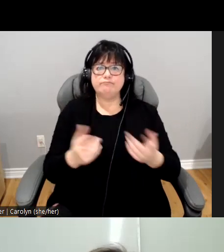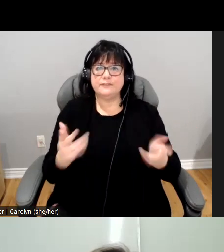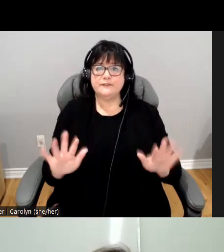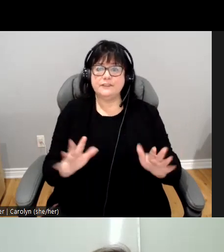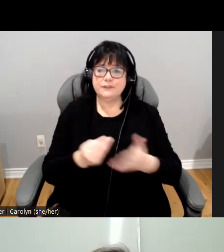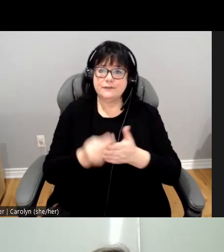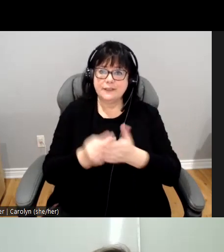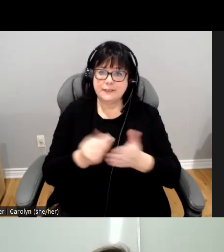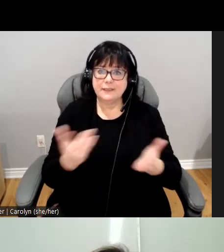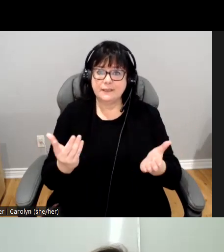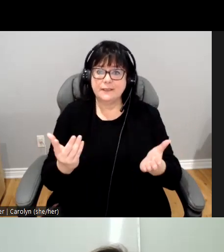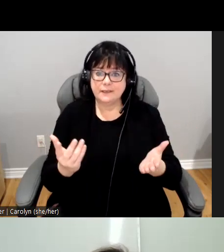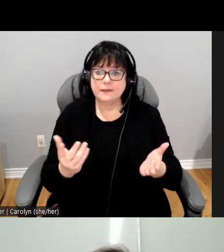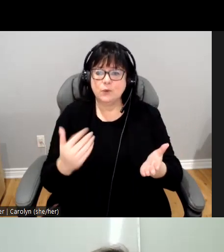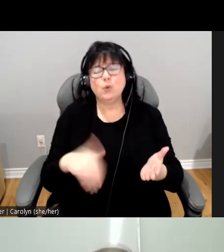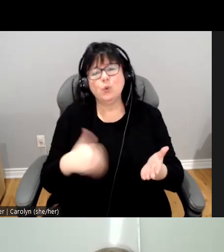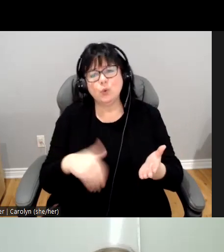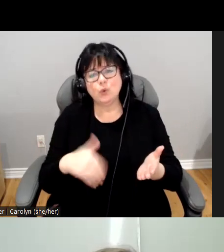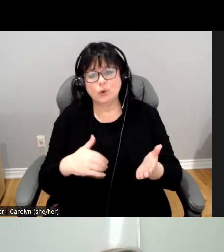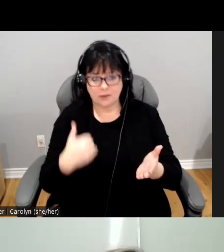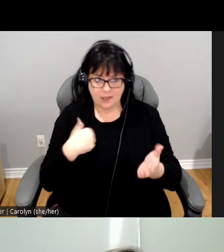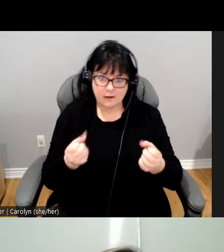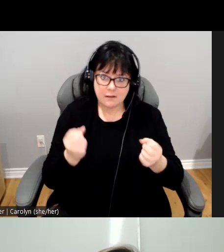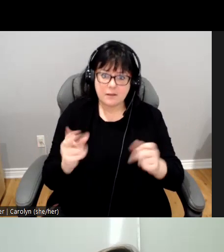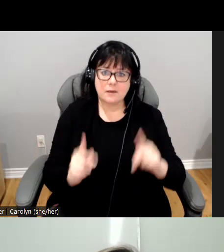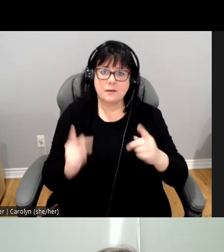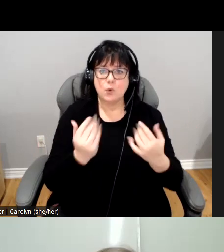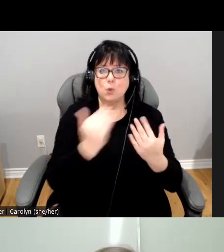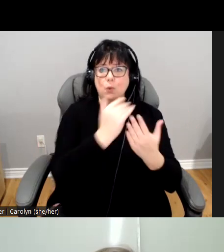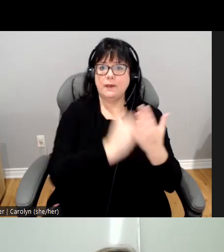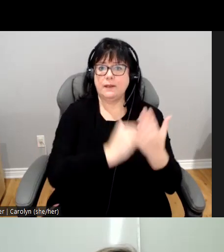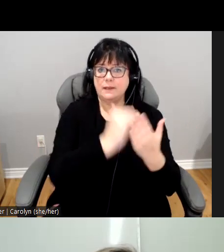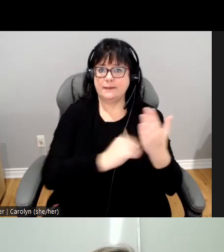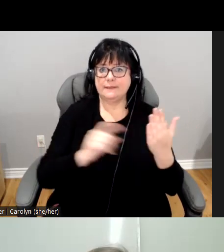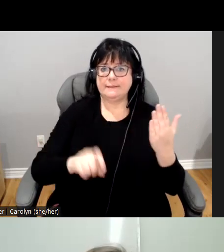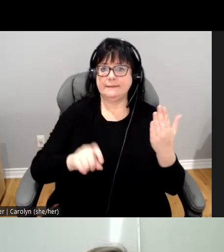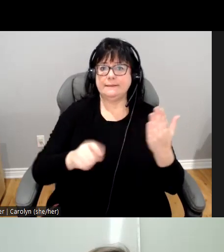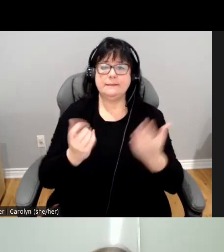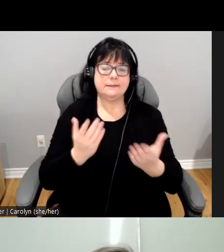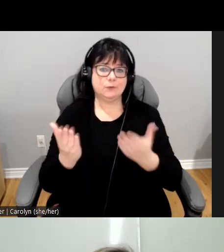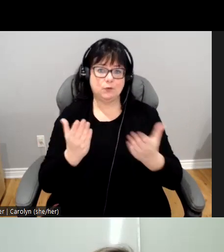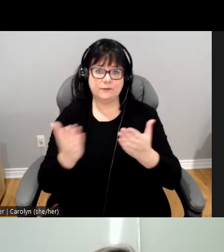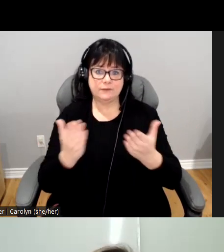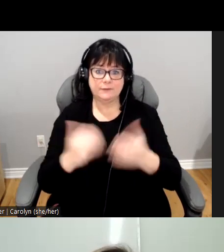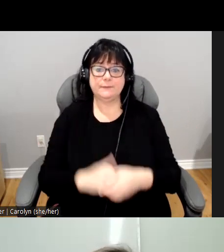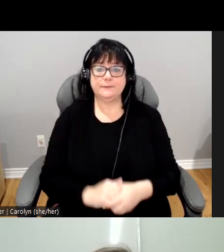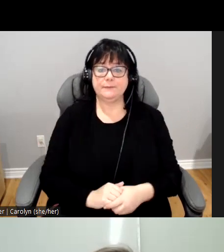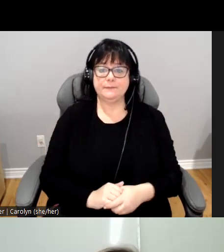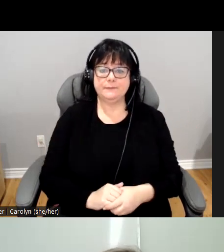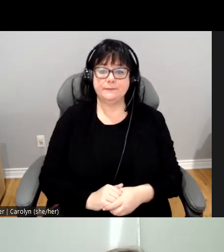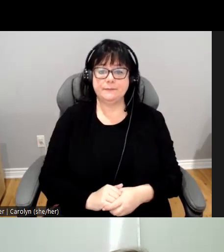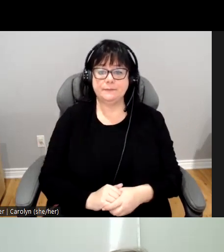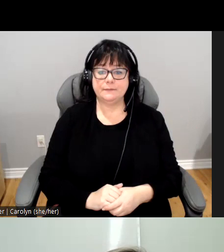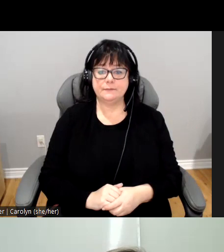had a lot of people who were waiting for service. So I'm going to also say I do run